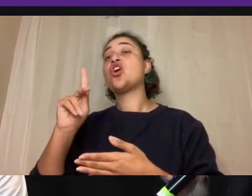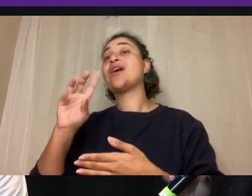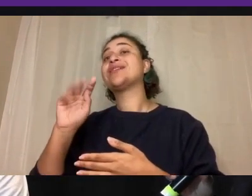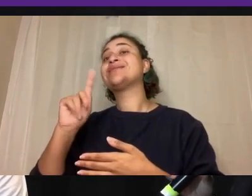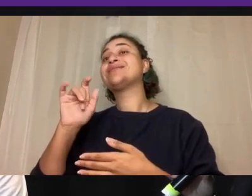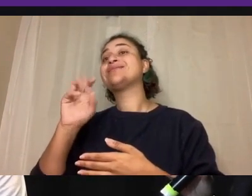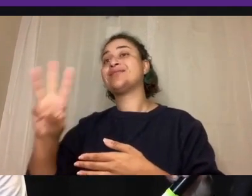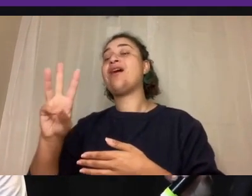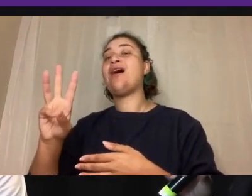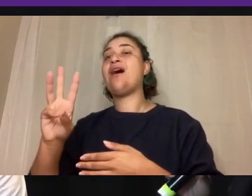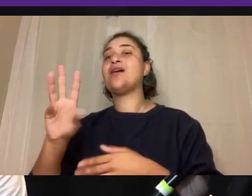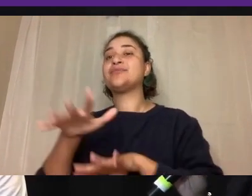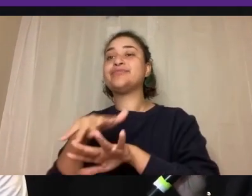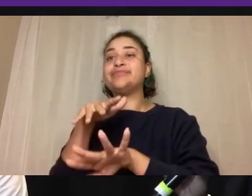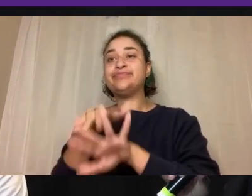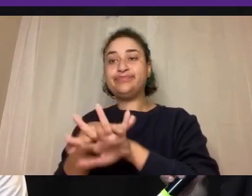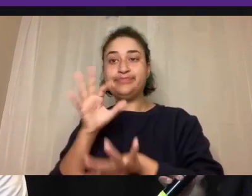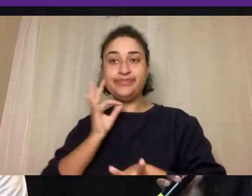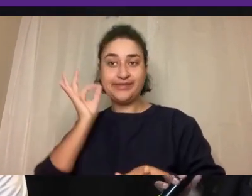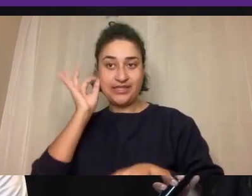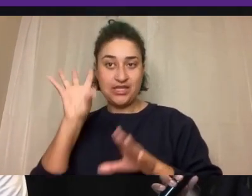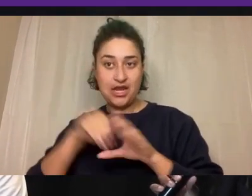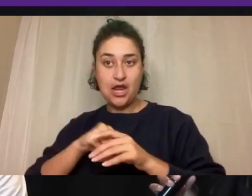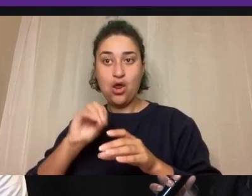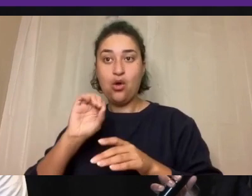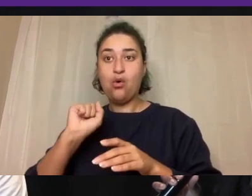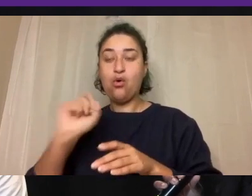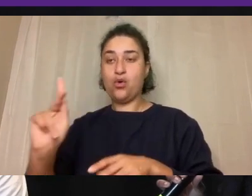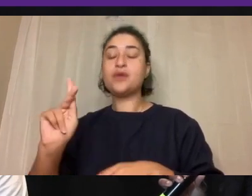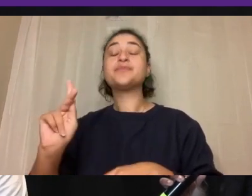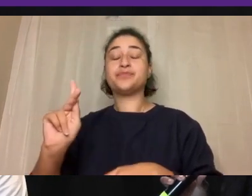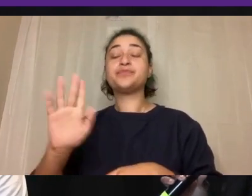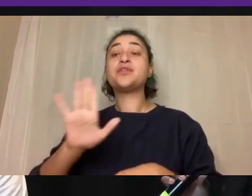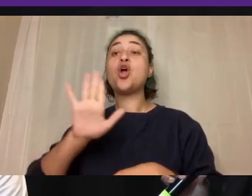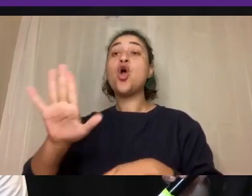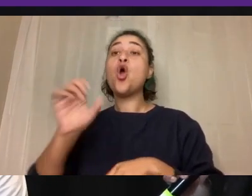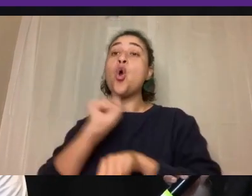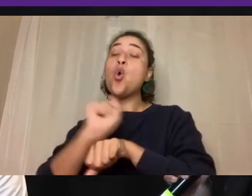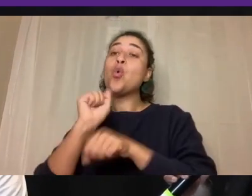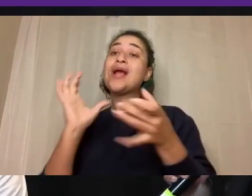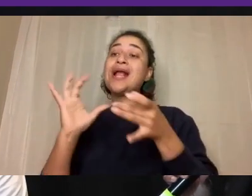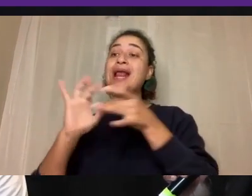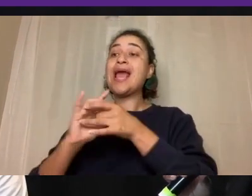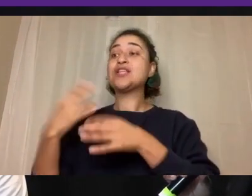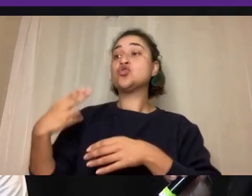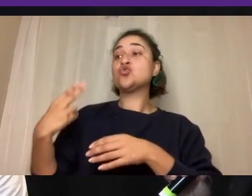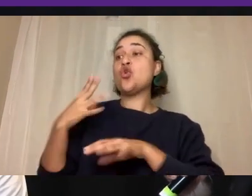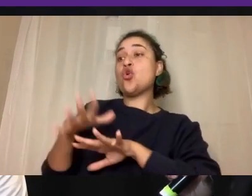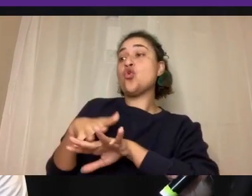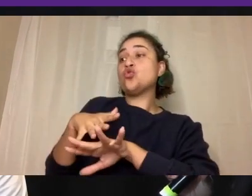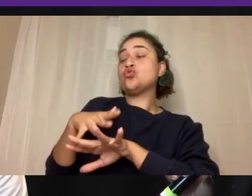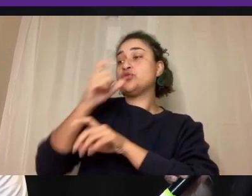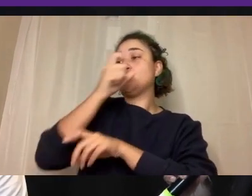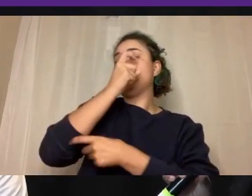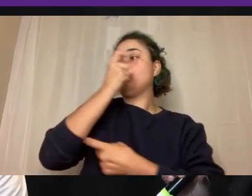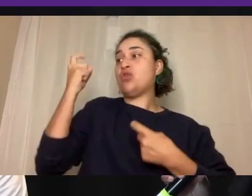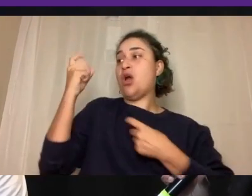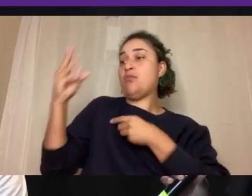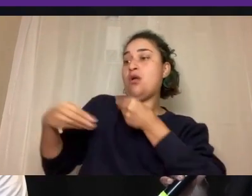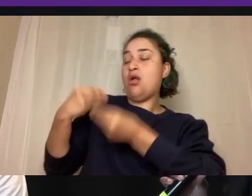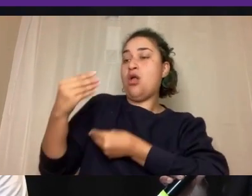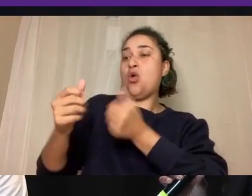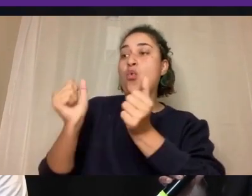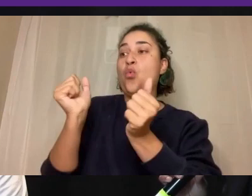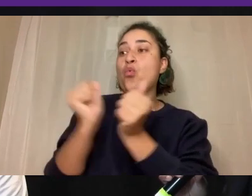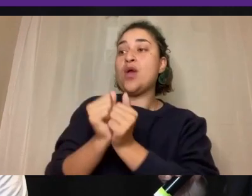American Studies and Anthropology. Her work links historical trauma with contemporary experiences of structural violence to make sense of